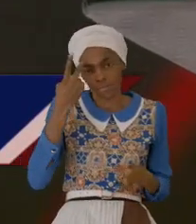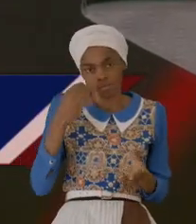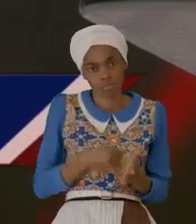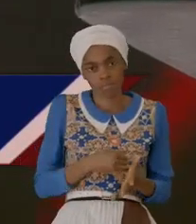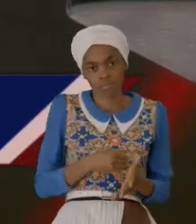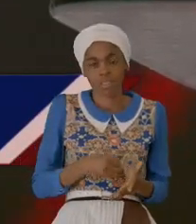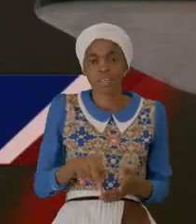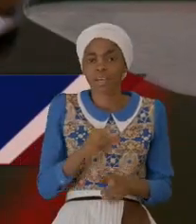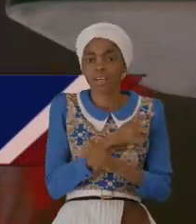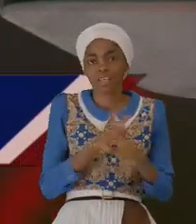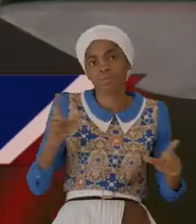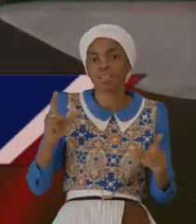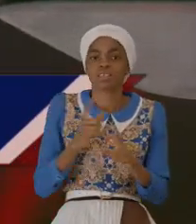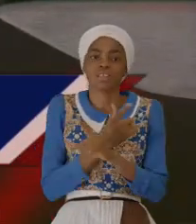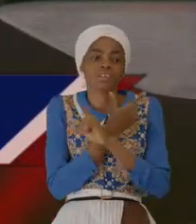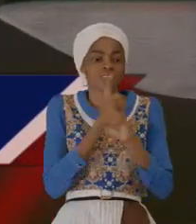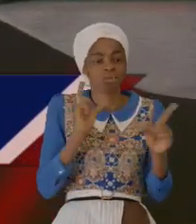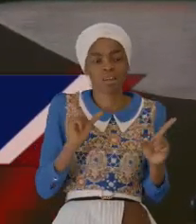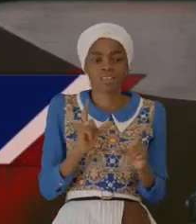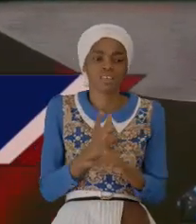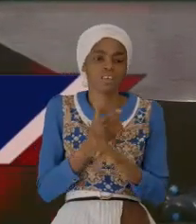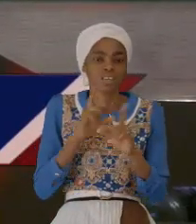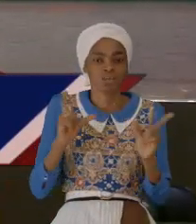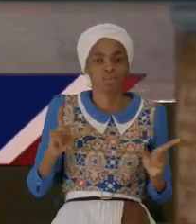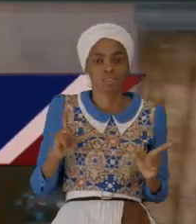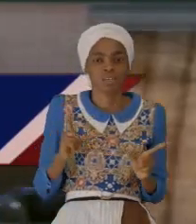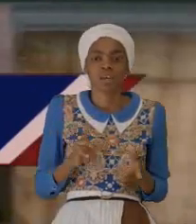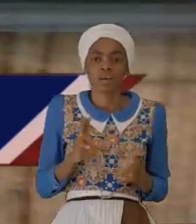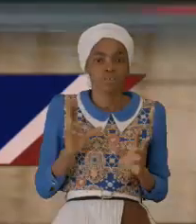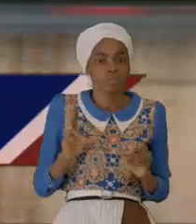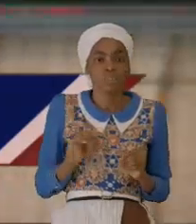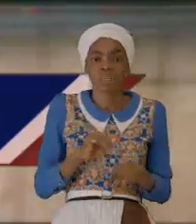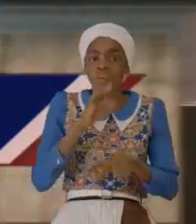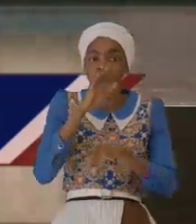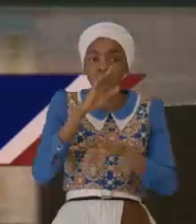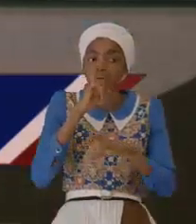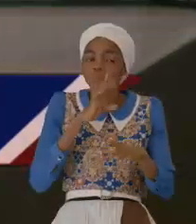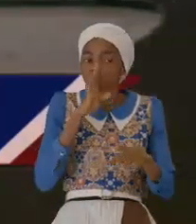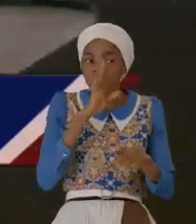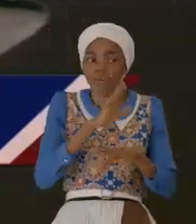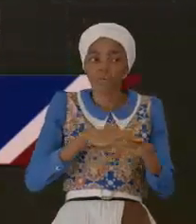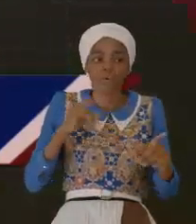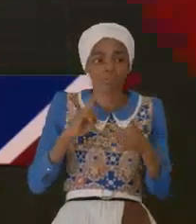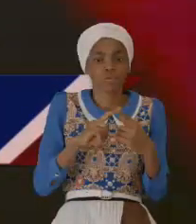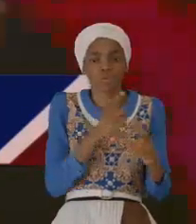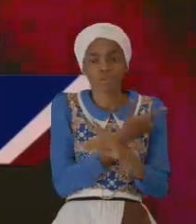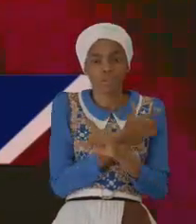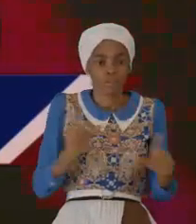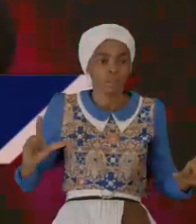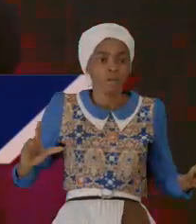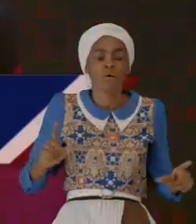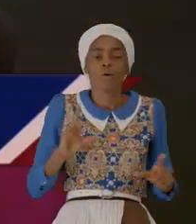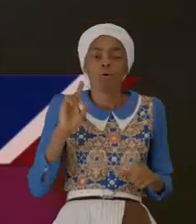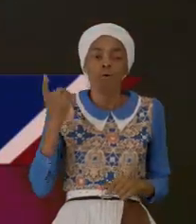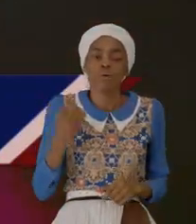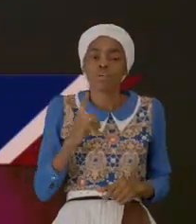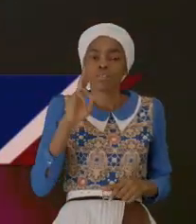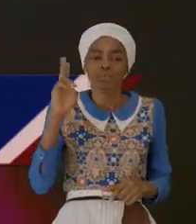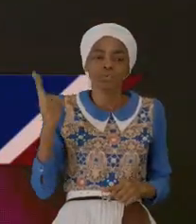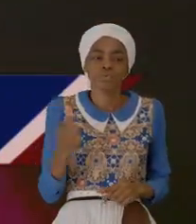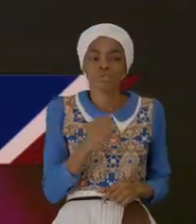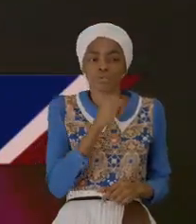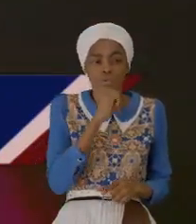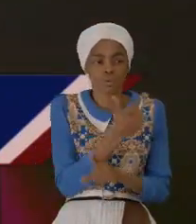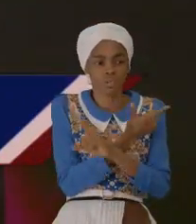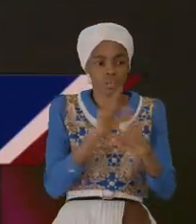Liberty, liberty, liberty. You have been called unto liberty. Only use not liberty